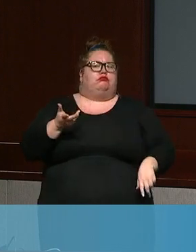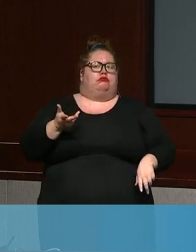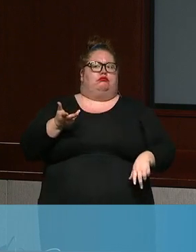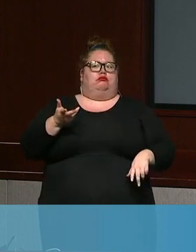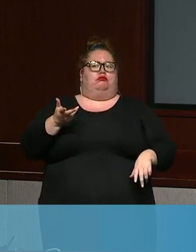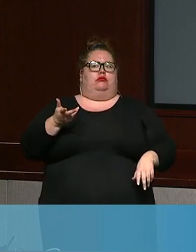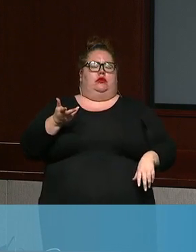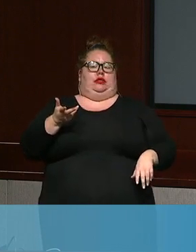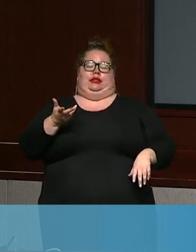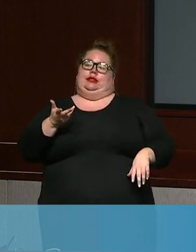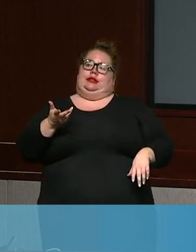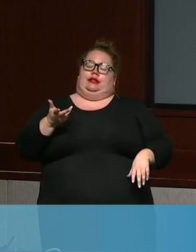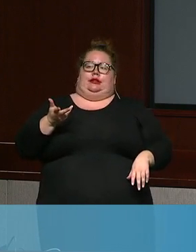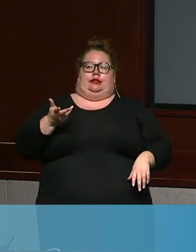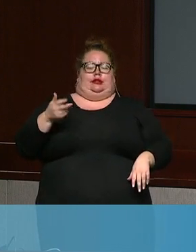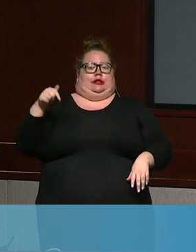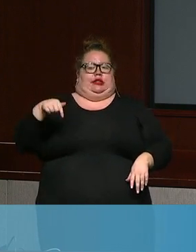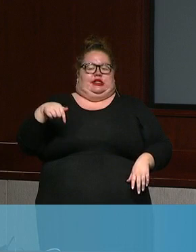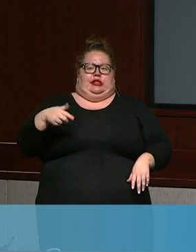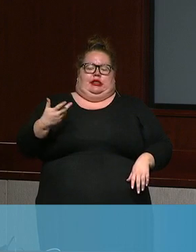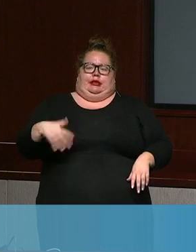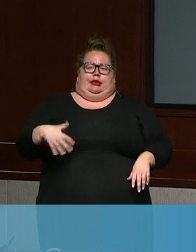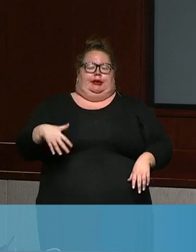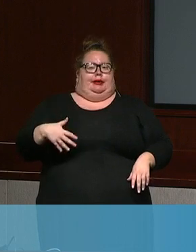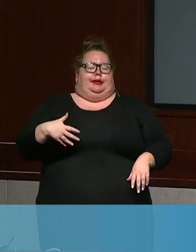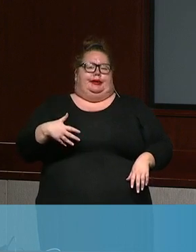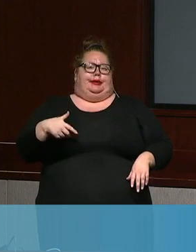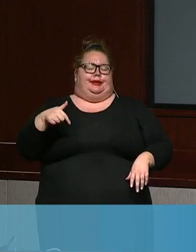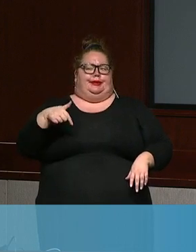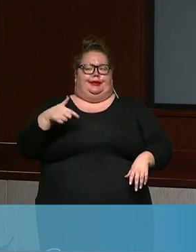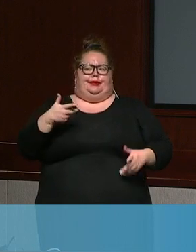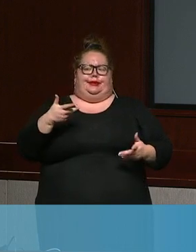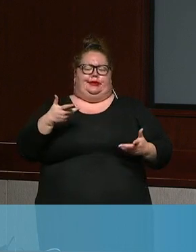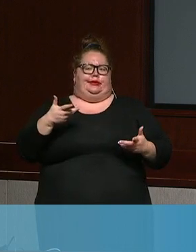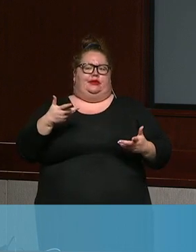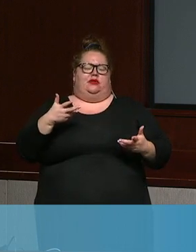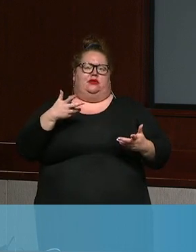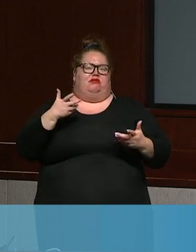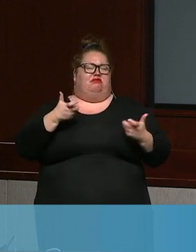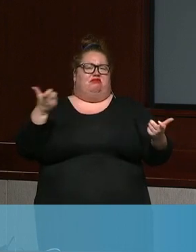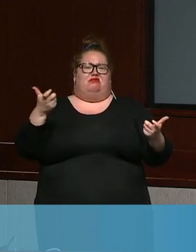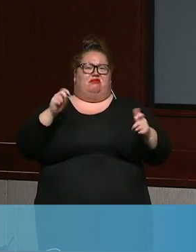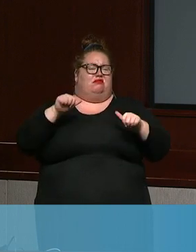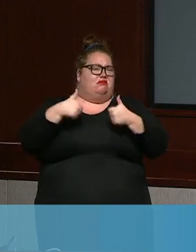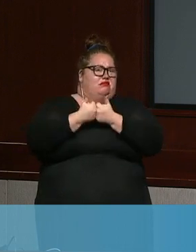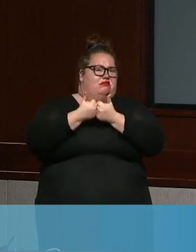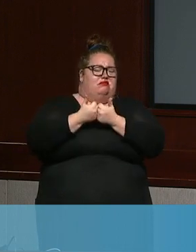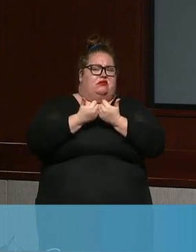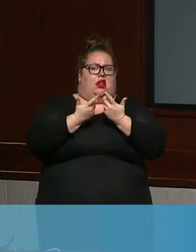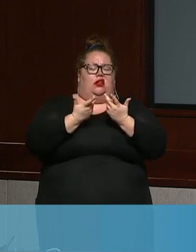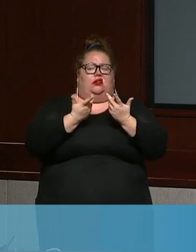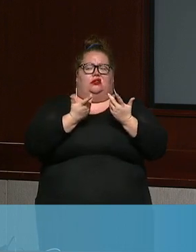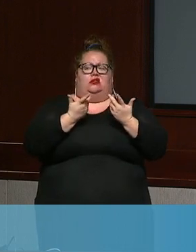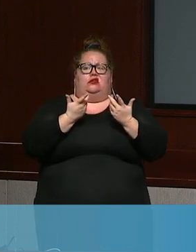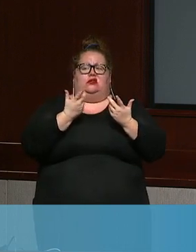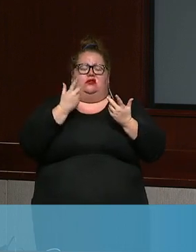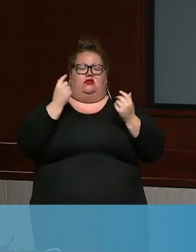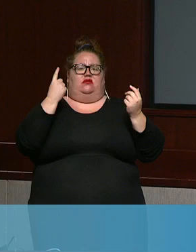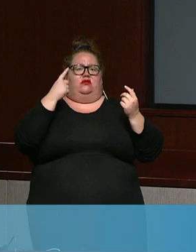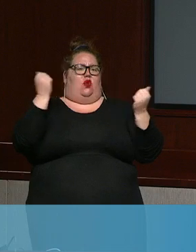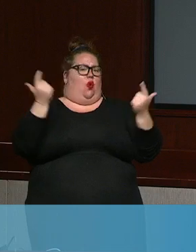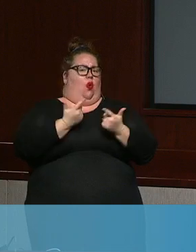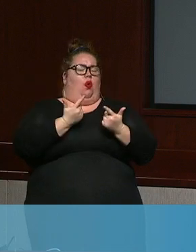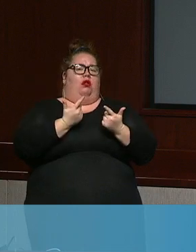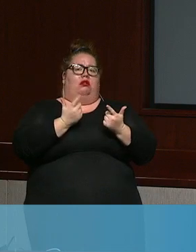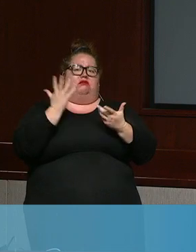a heck of a challenge for all of us. Super fluid.